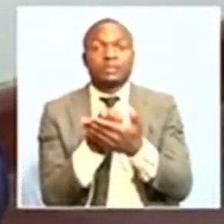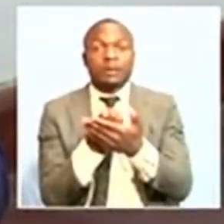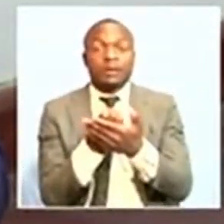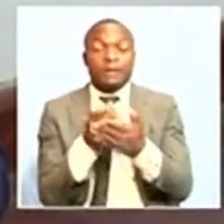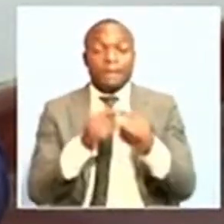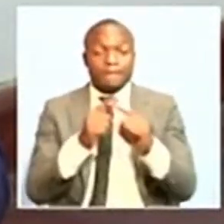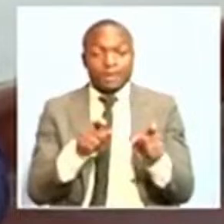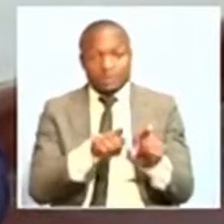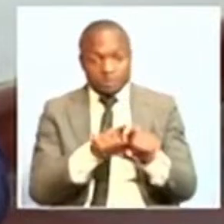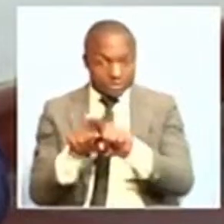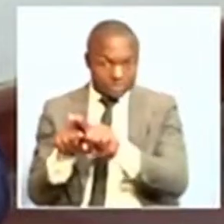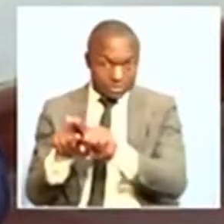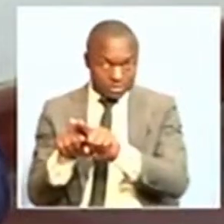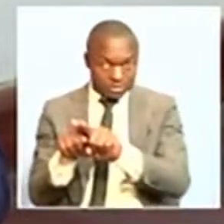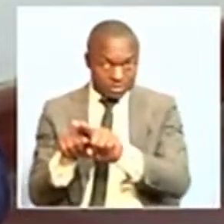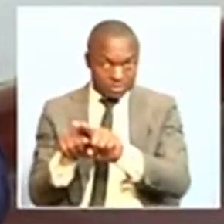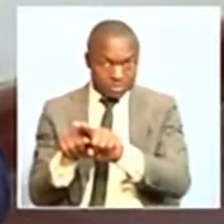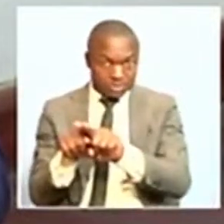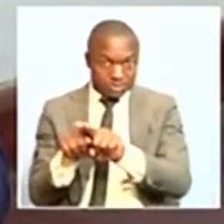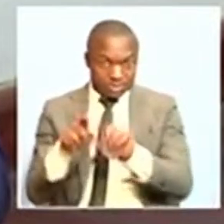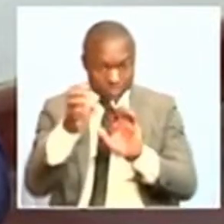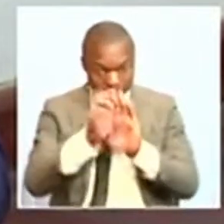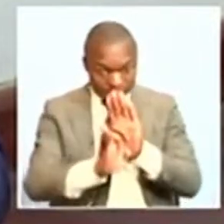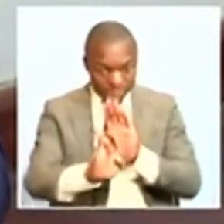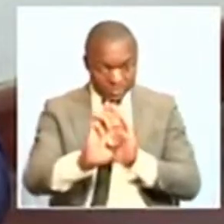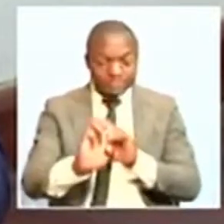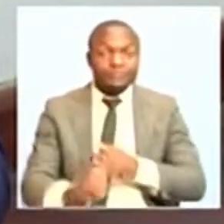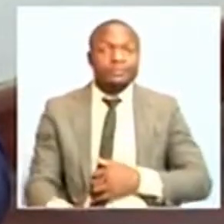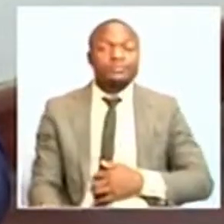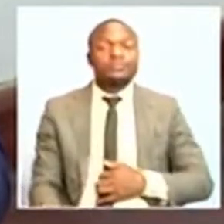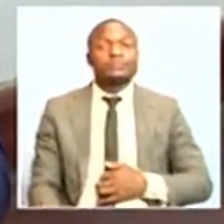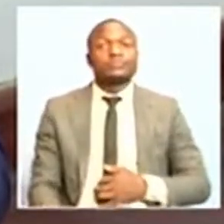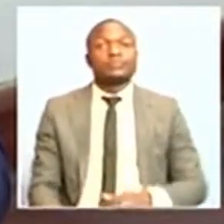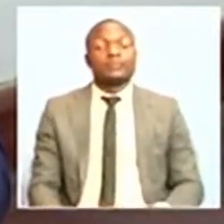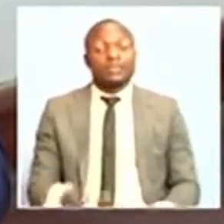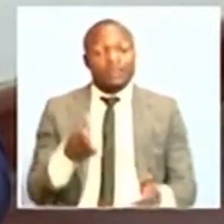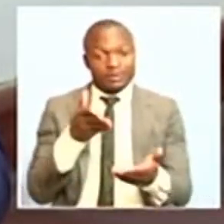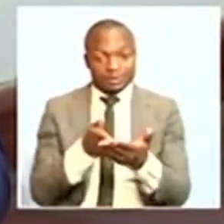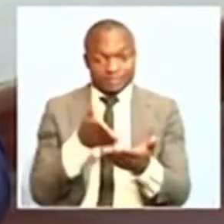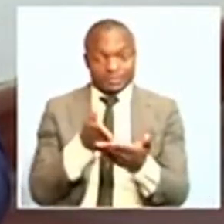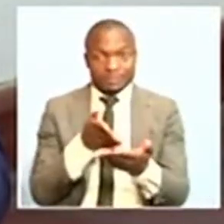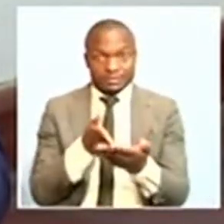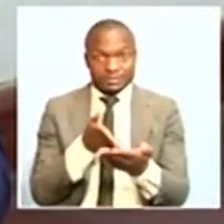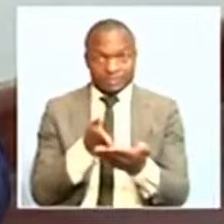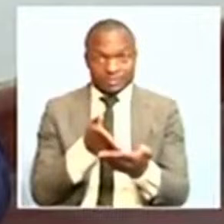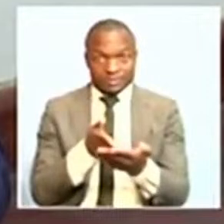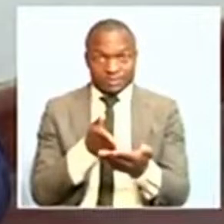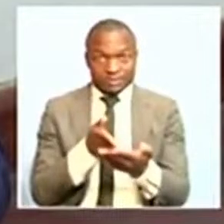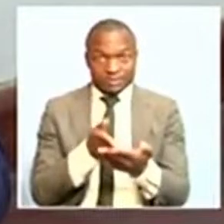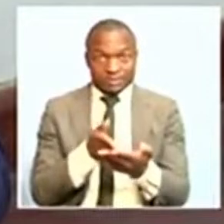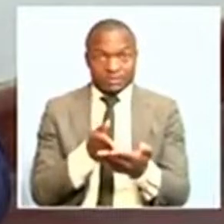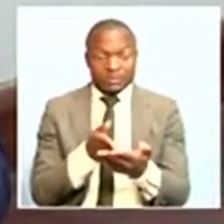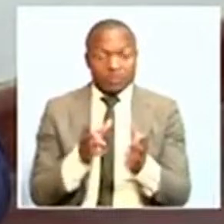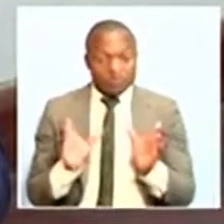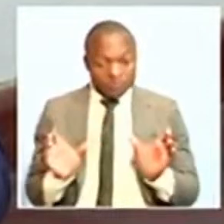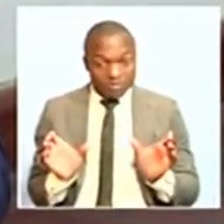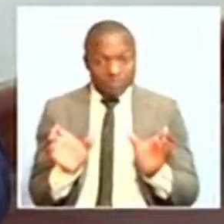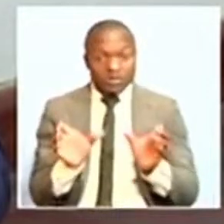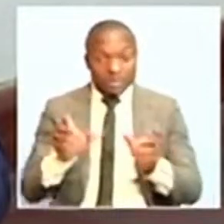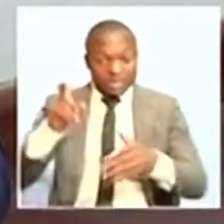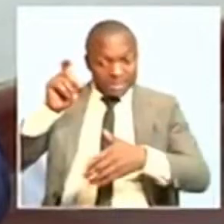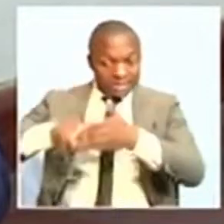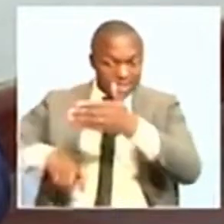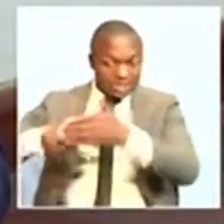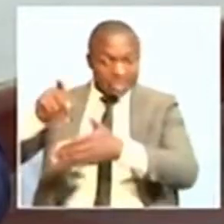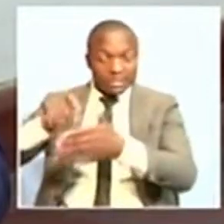but also exports. This will effectively force taxpayers to